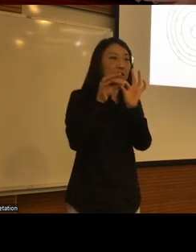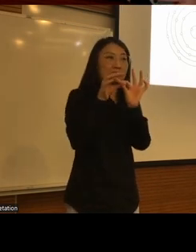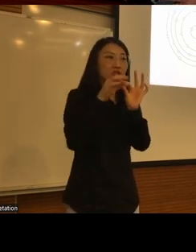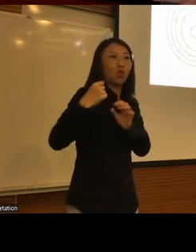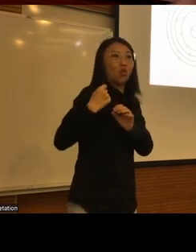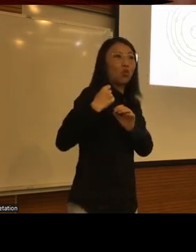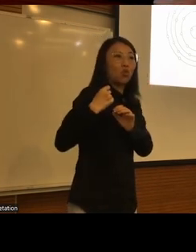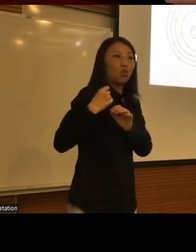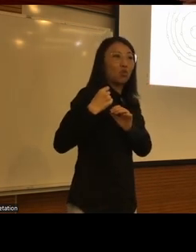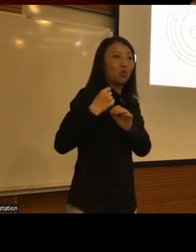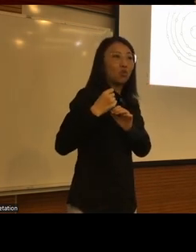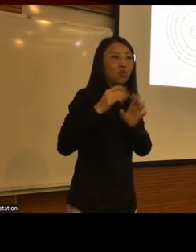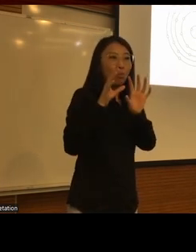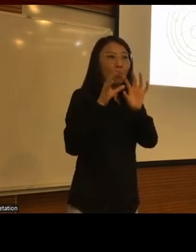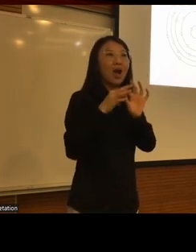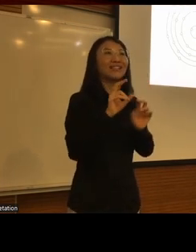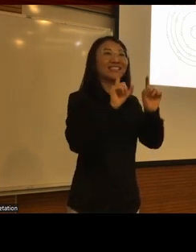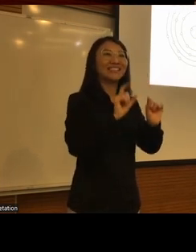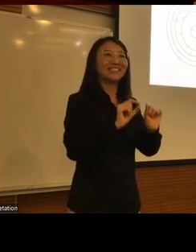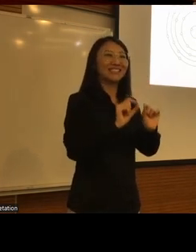a sort of